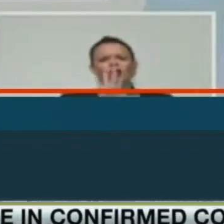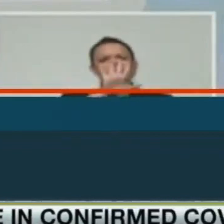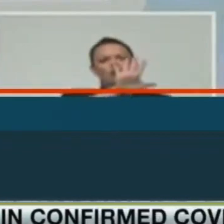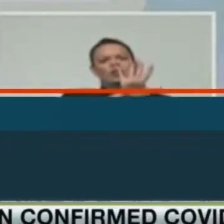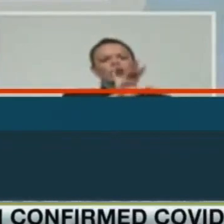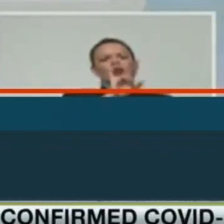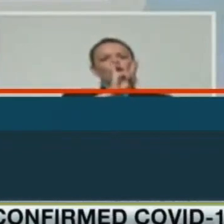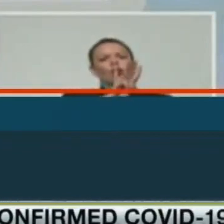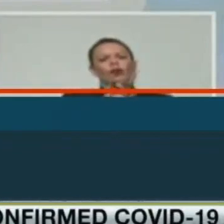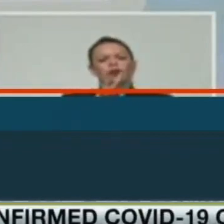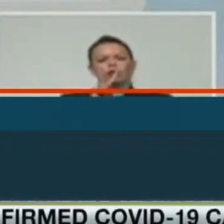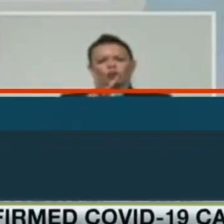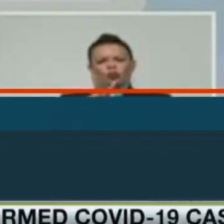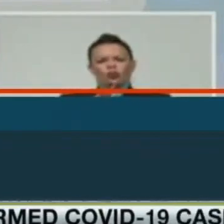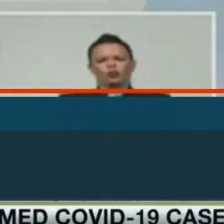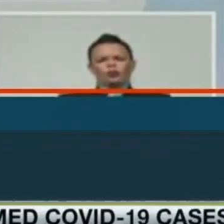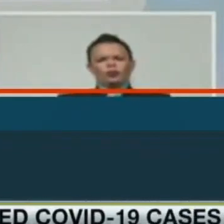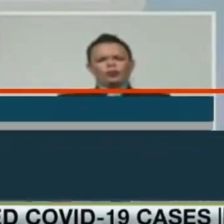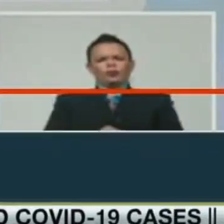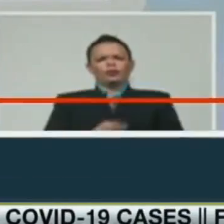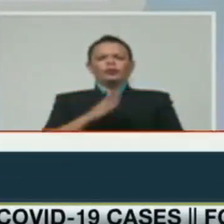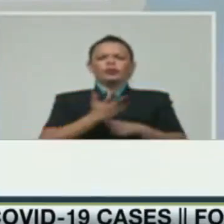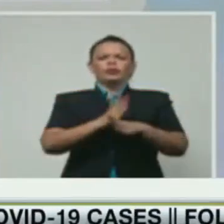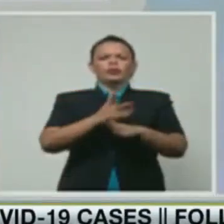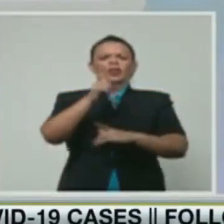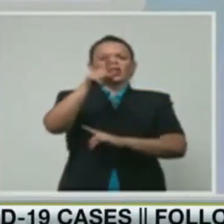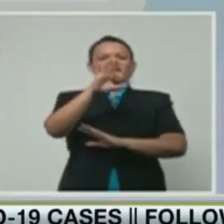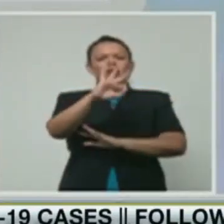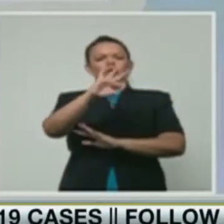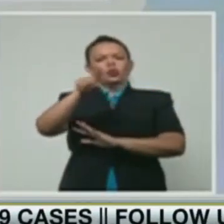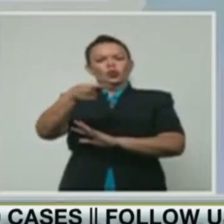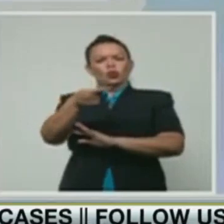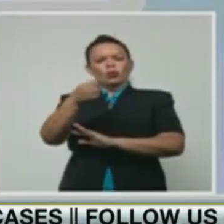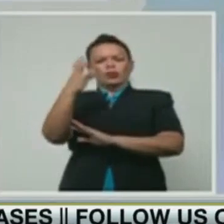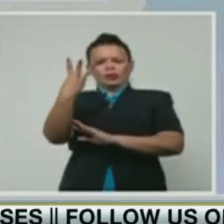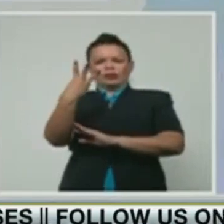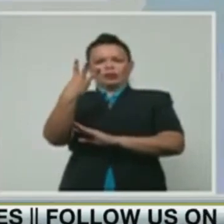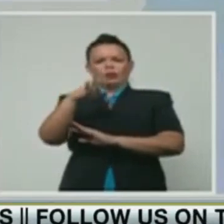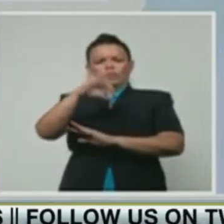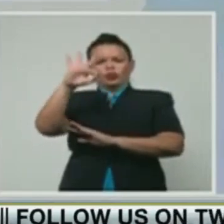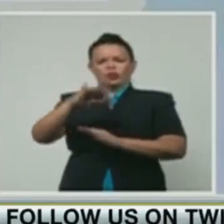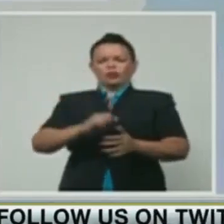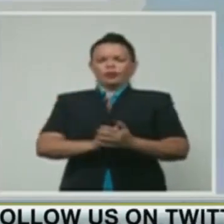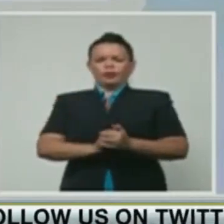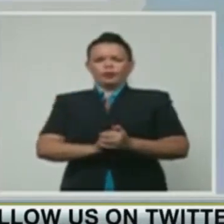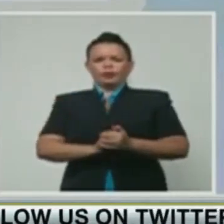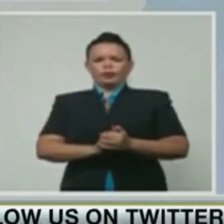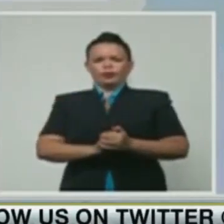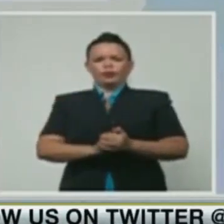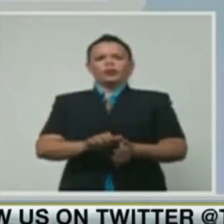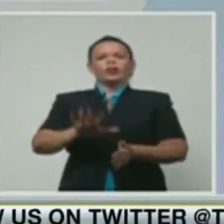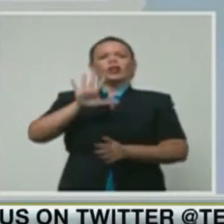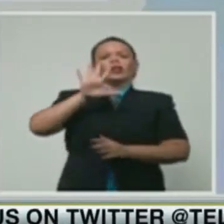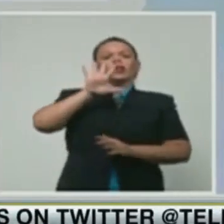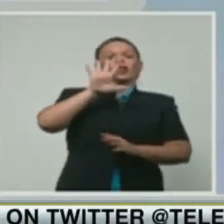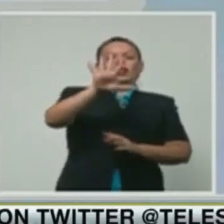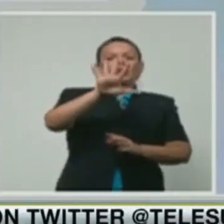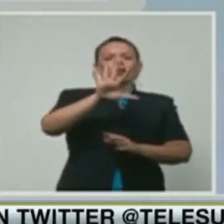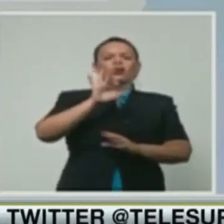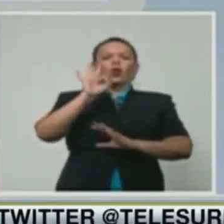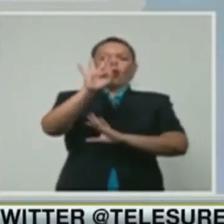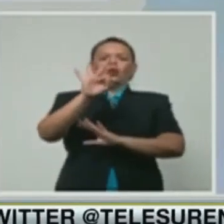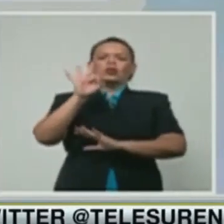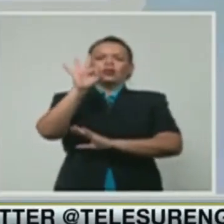592 cases remain active, which represents 18.3%, while presenting a stable clinical condition. With the reports we have